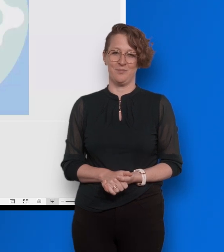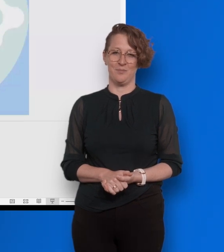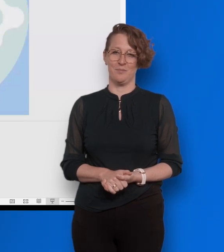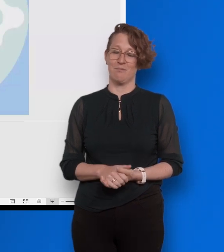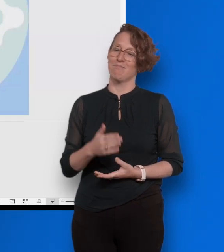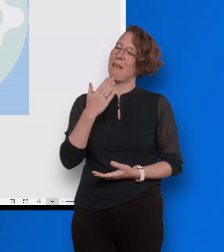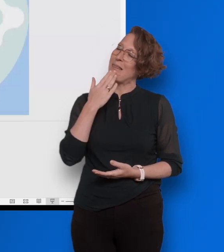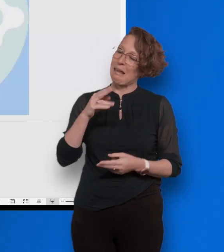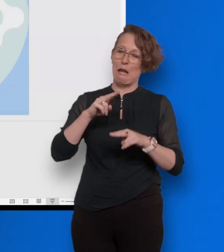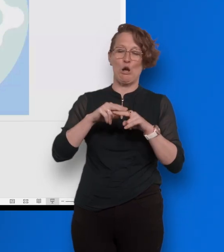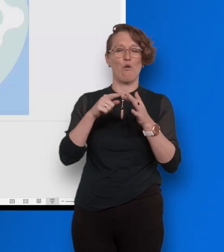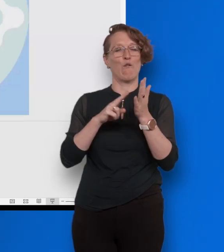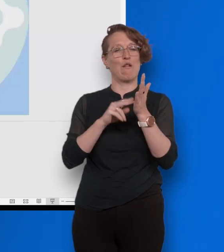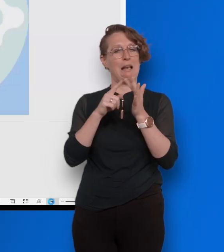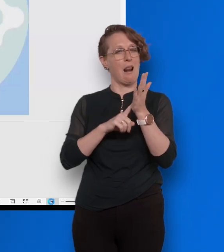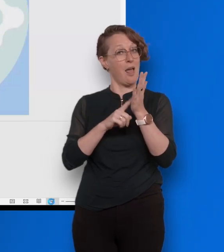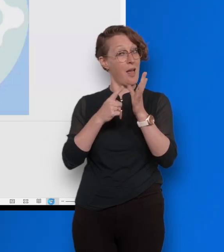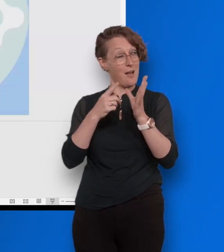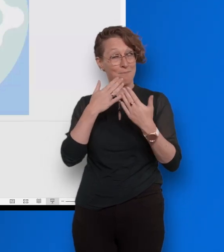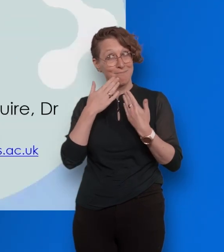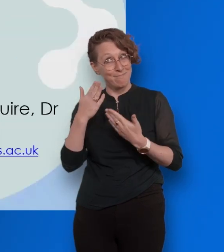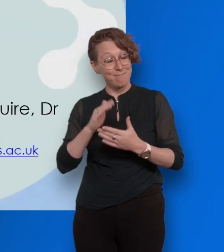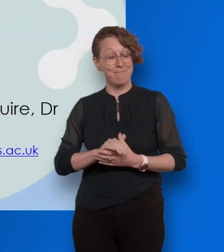Thank you, Fenella.